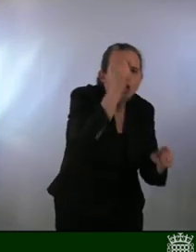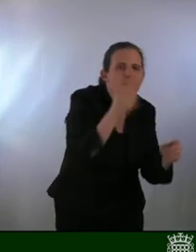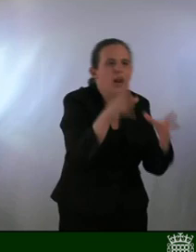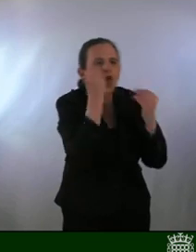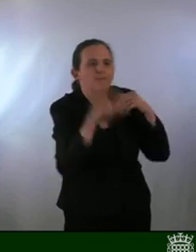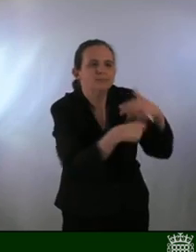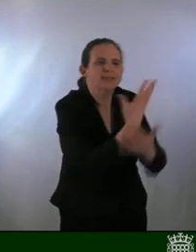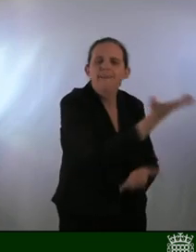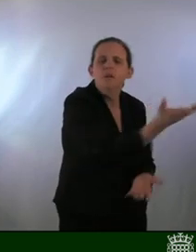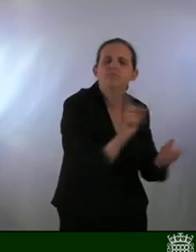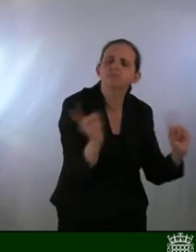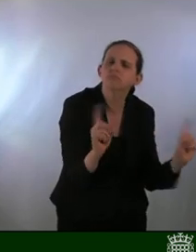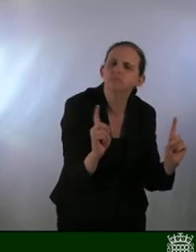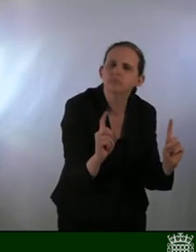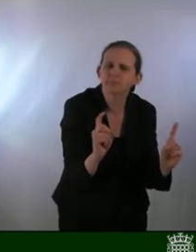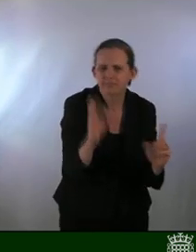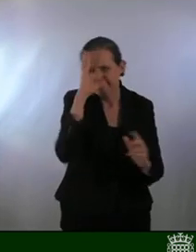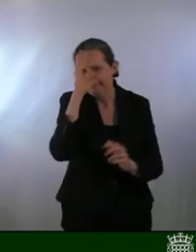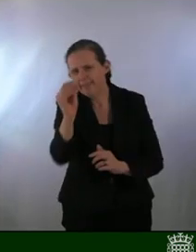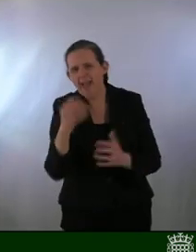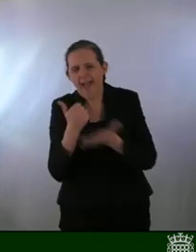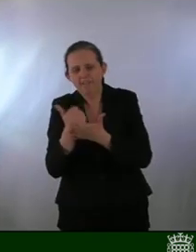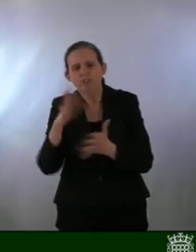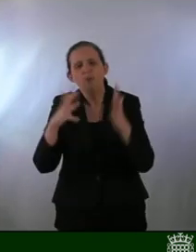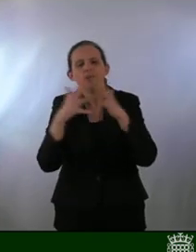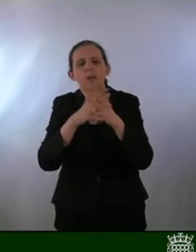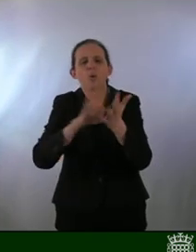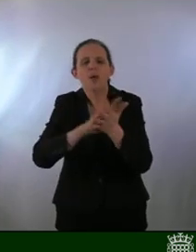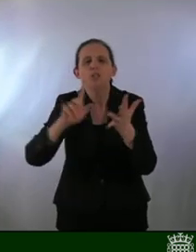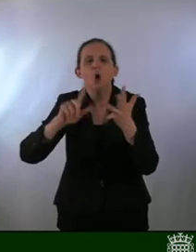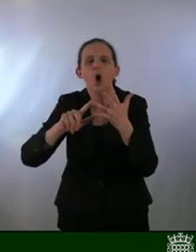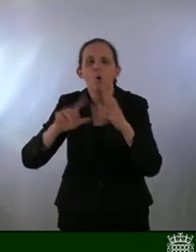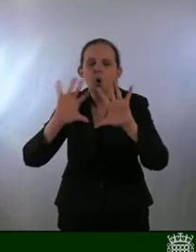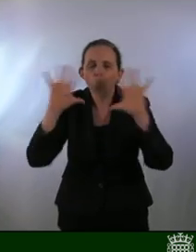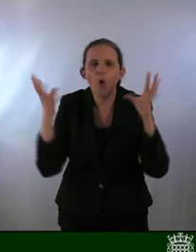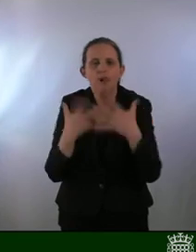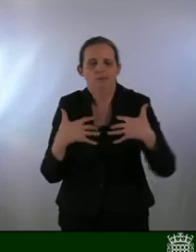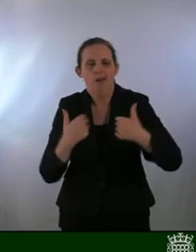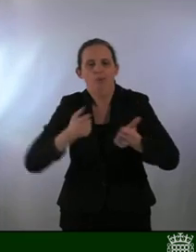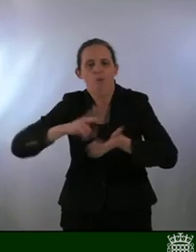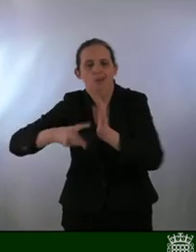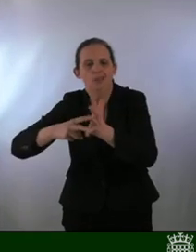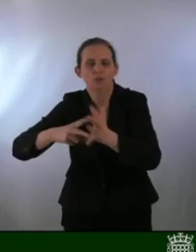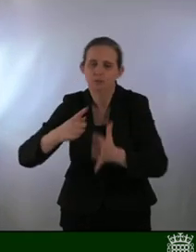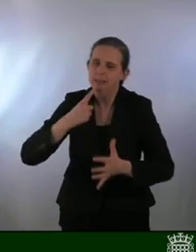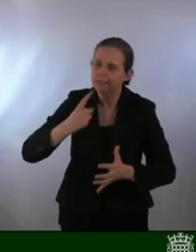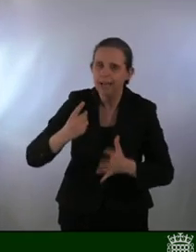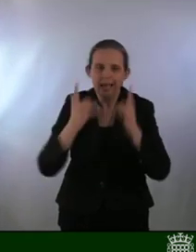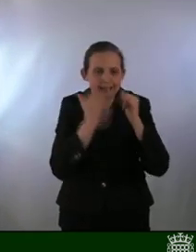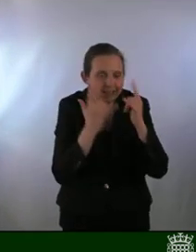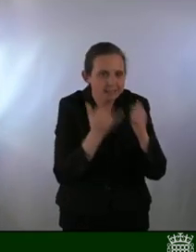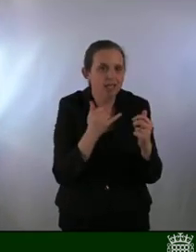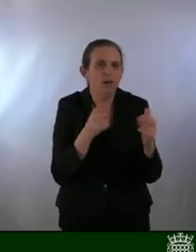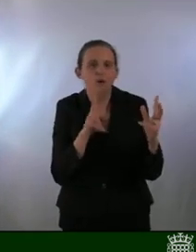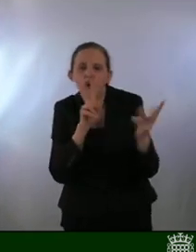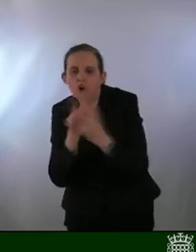Organization? They have been clear. Testing and contact tracing should continue. Many of our constituents are asking